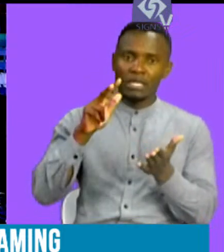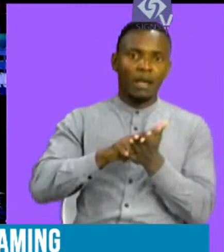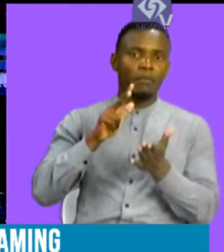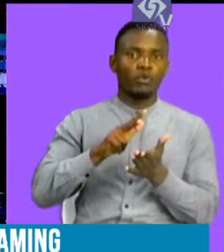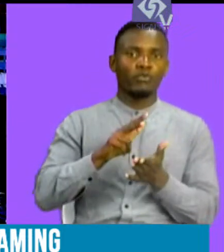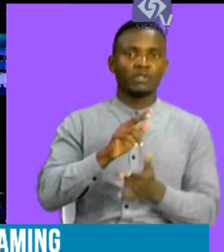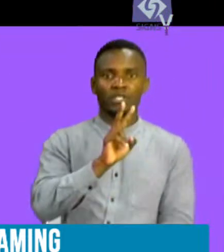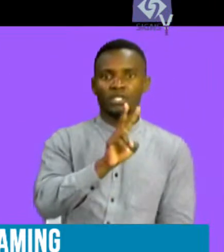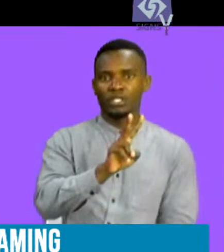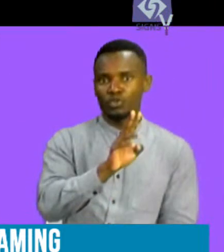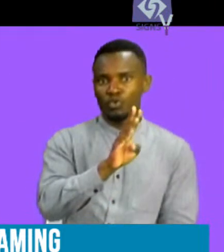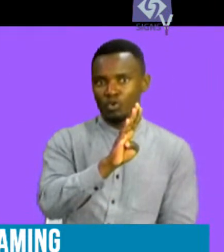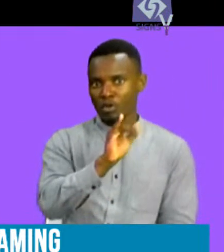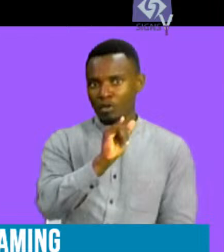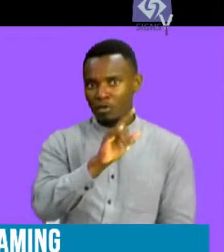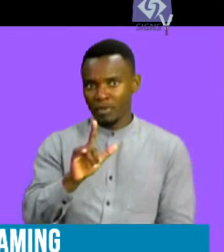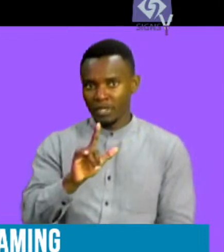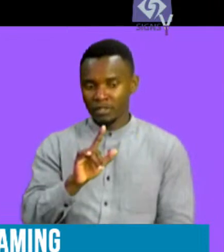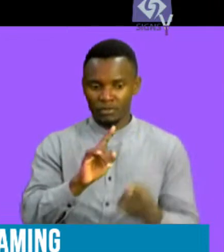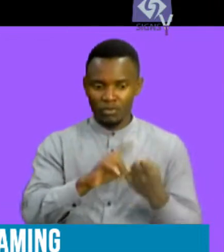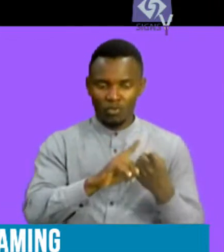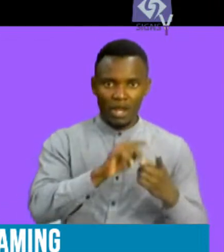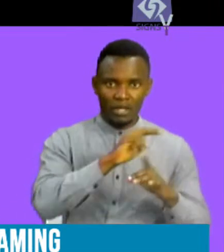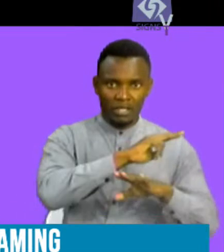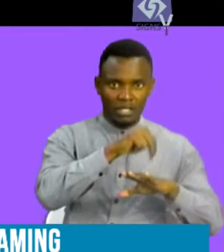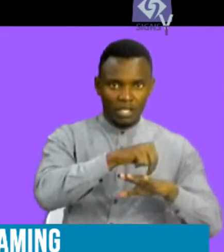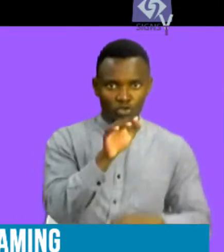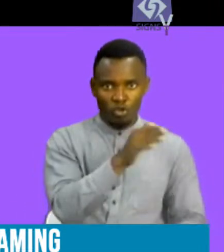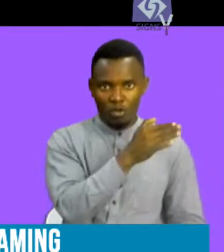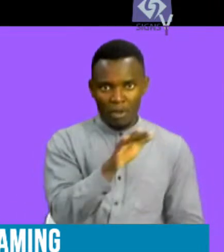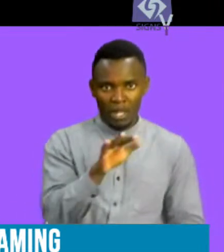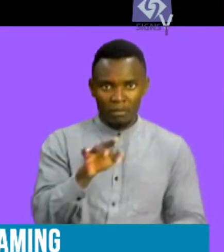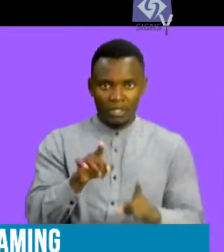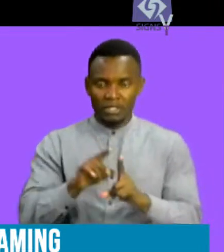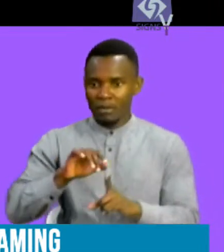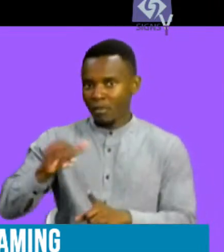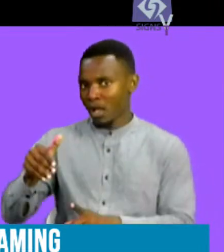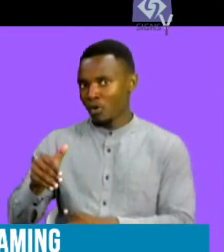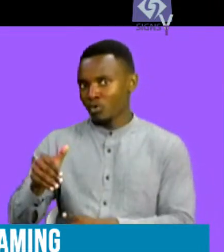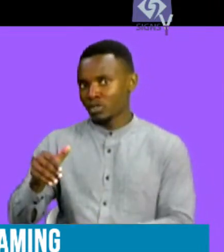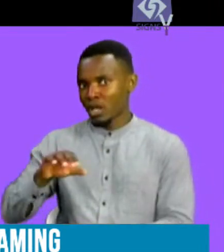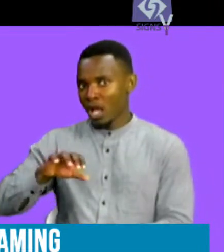bills. The one in the National Assembly and the one in the County Assembly.